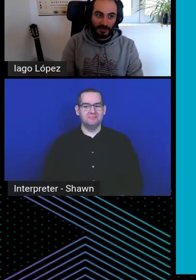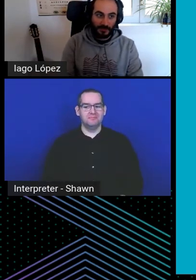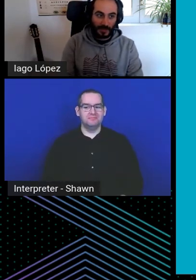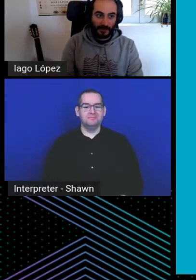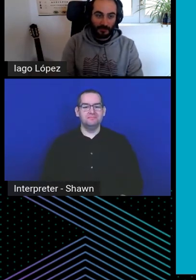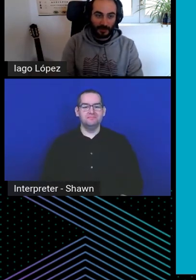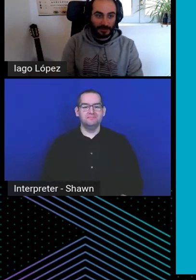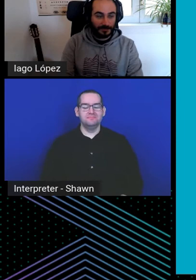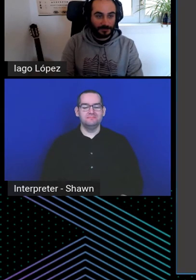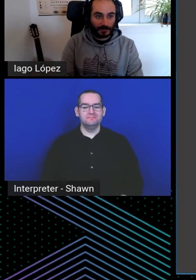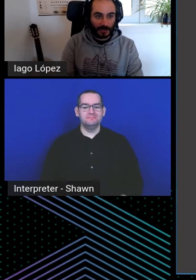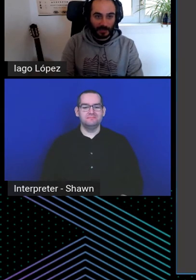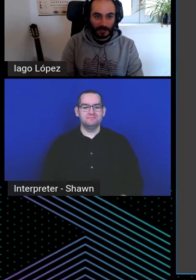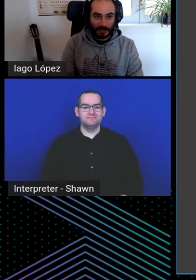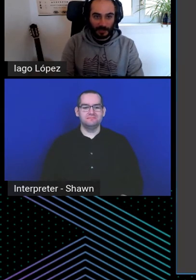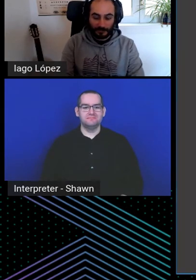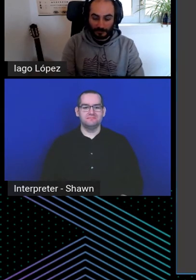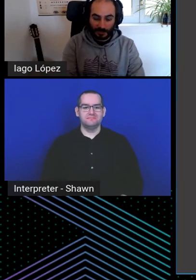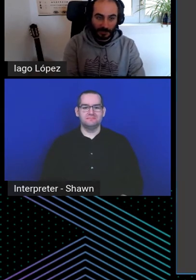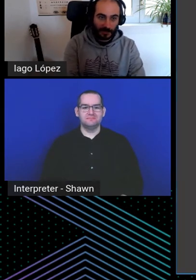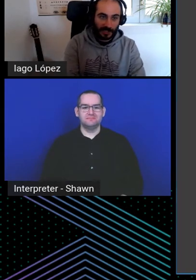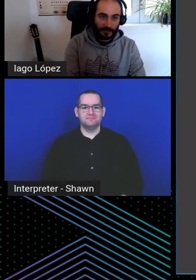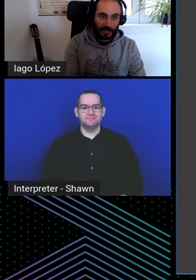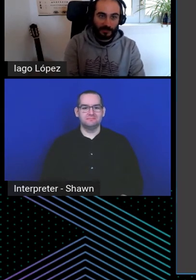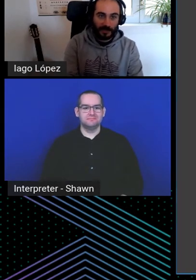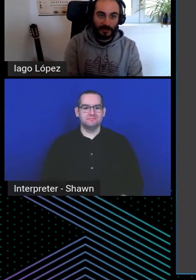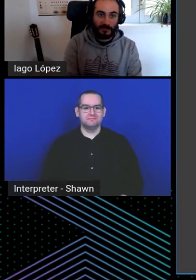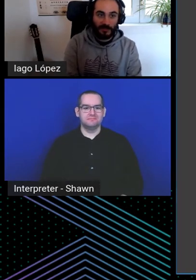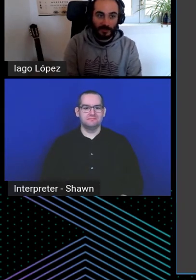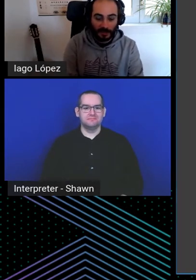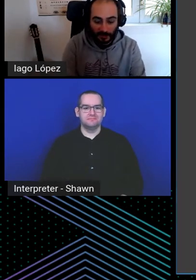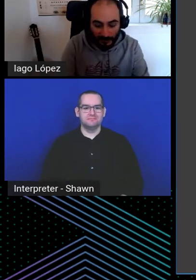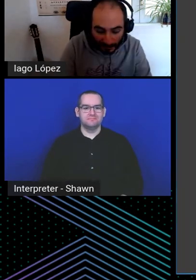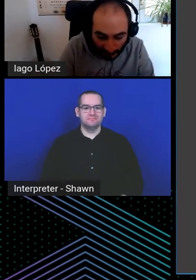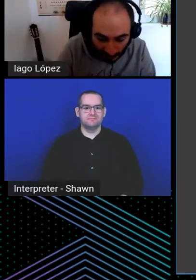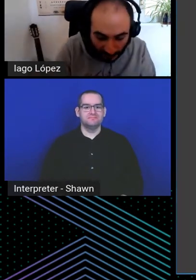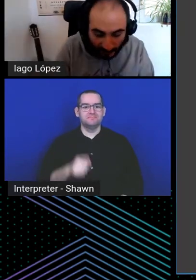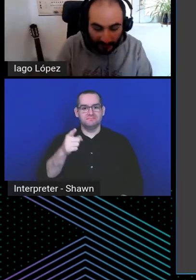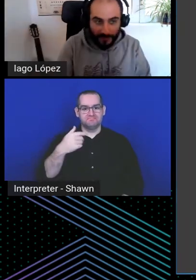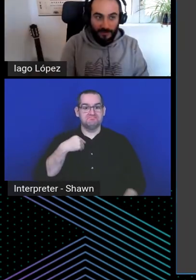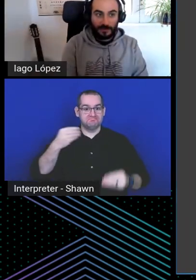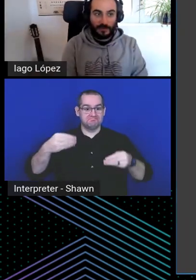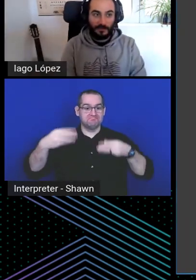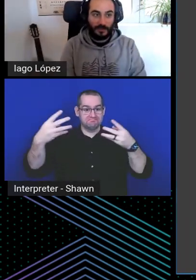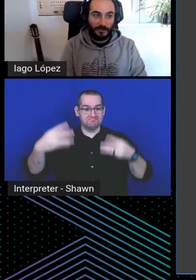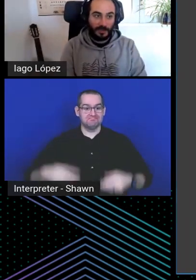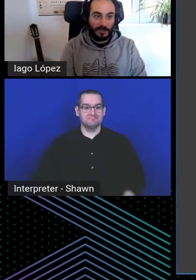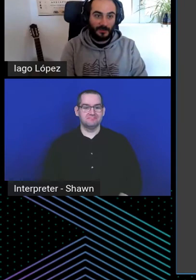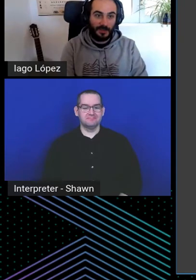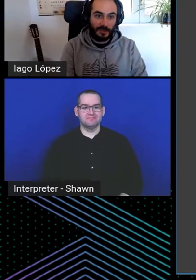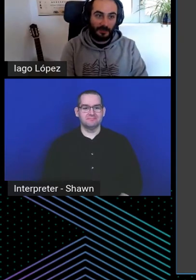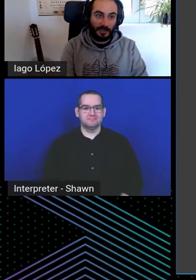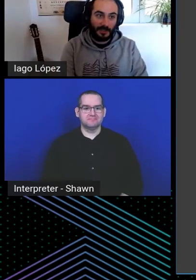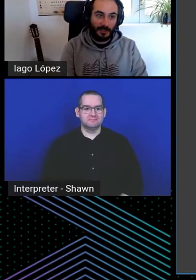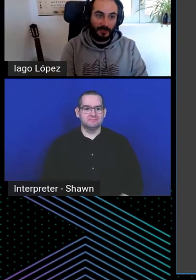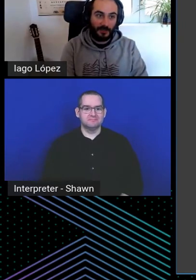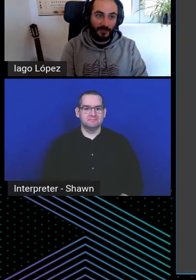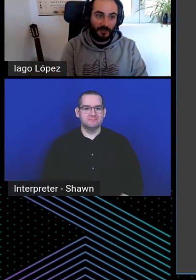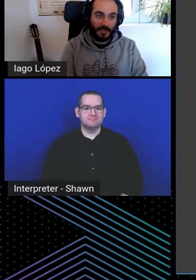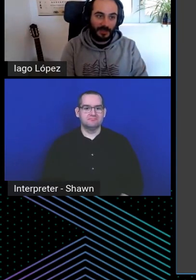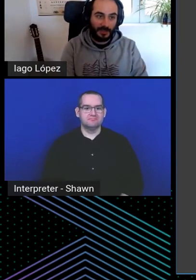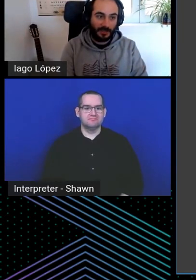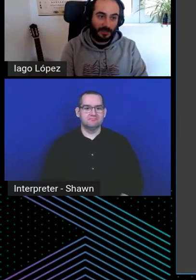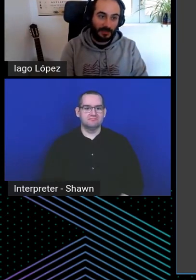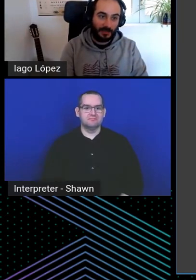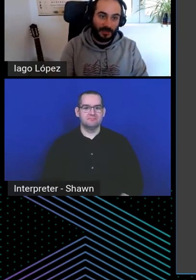can see how it worked. So yeah, I have here the repo clone, and what I'm gonna do is I'm gonna show you